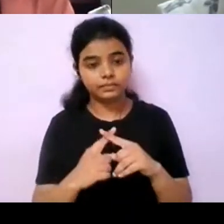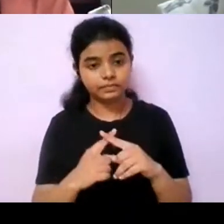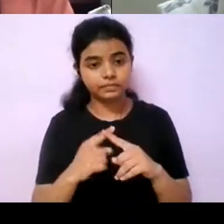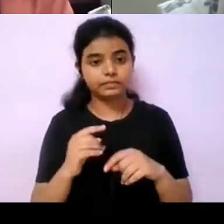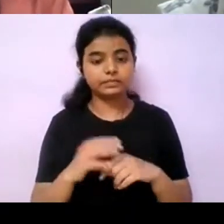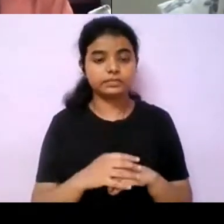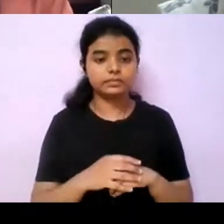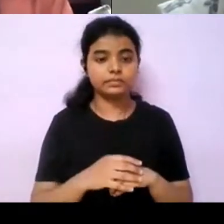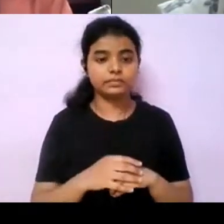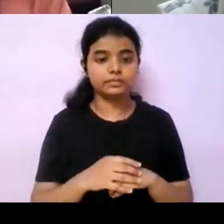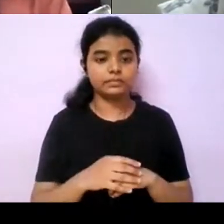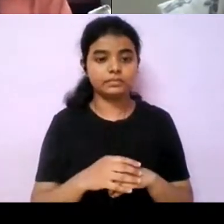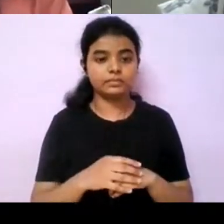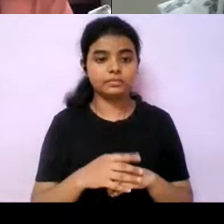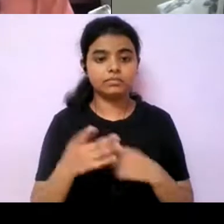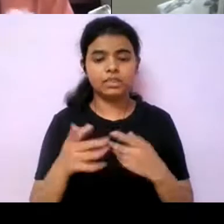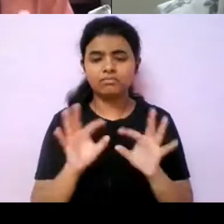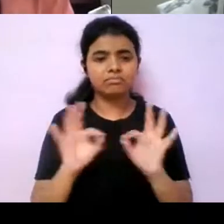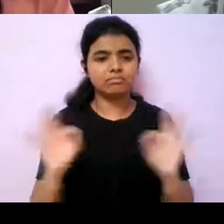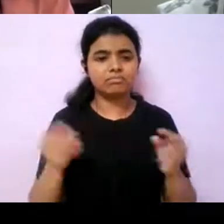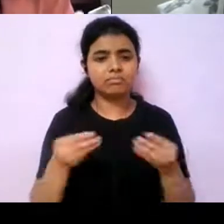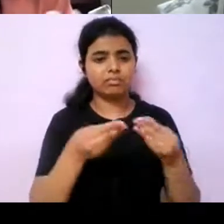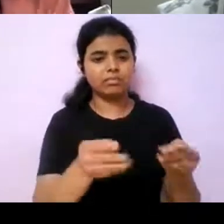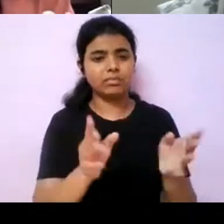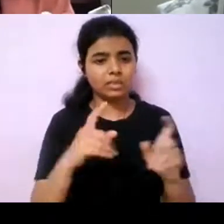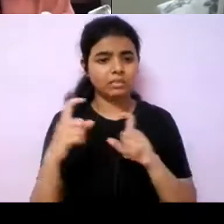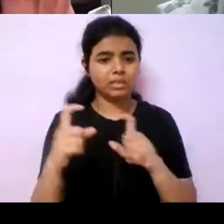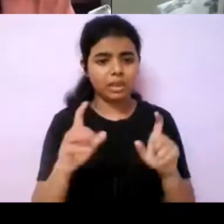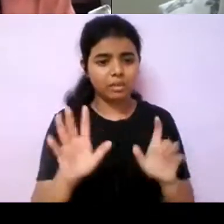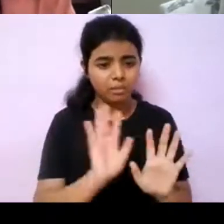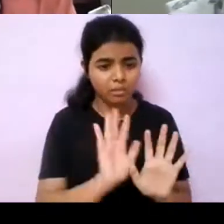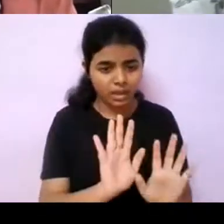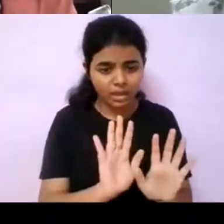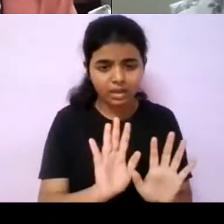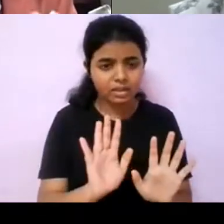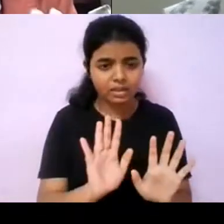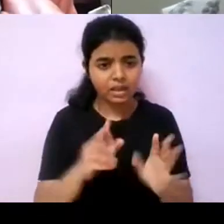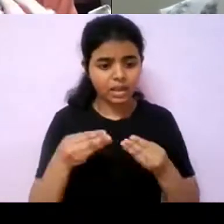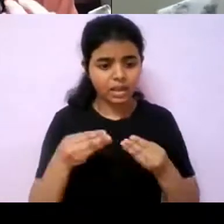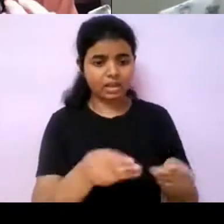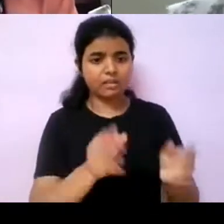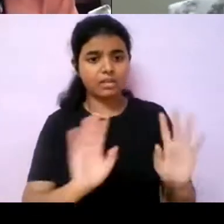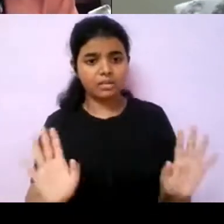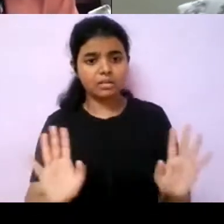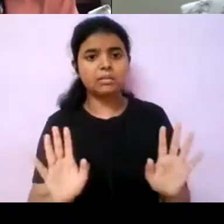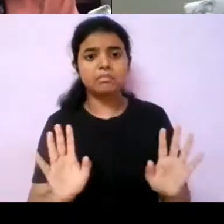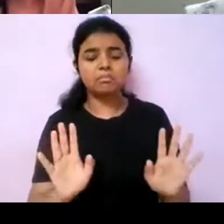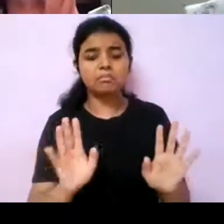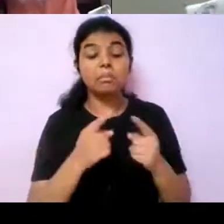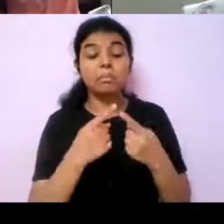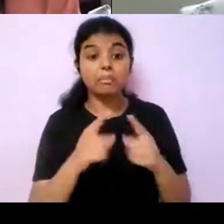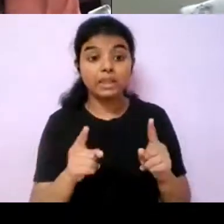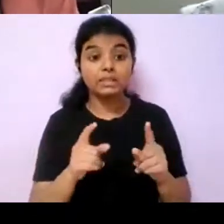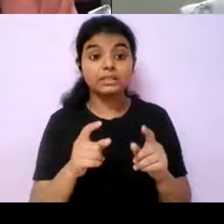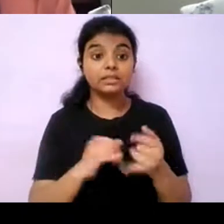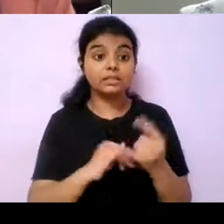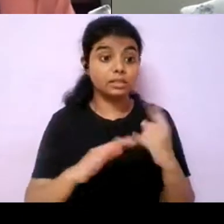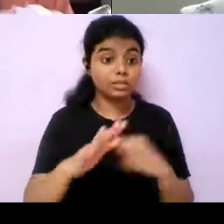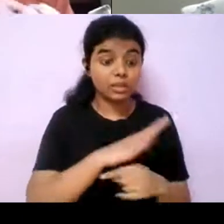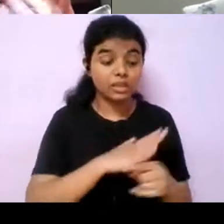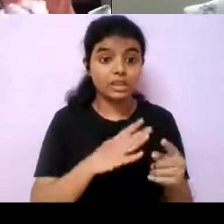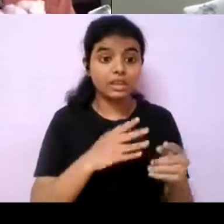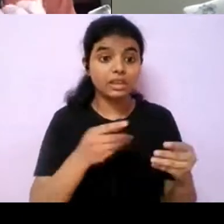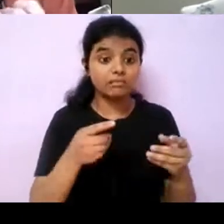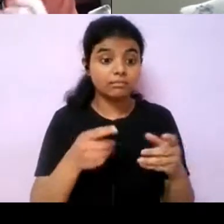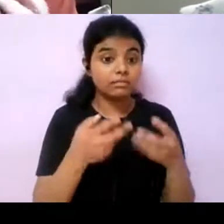not simply act paternalistically and impose their own. I think that's part of good parenting. I think